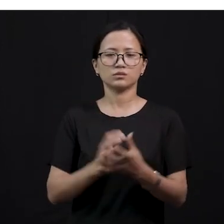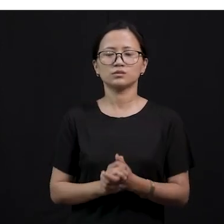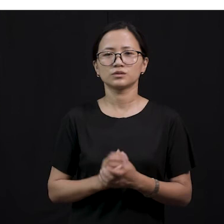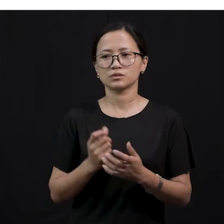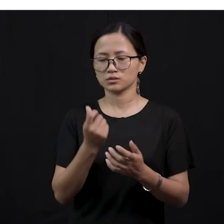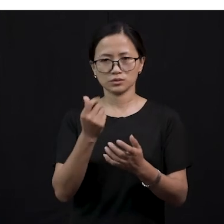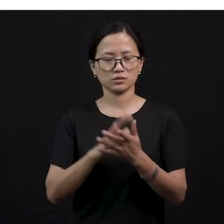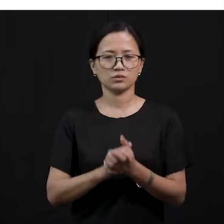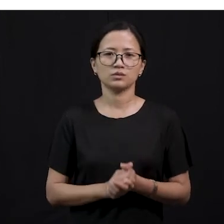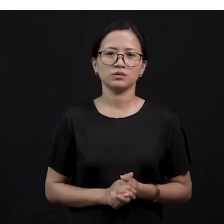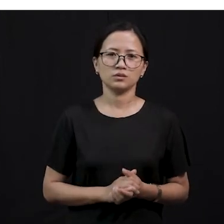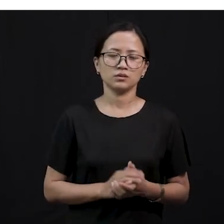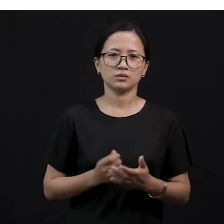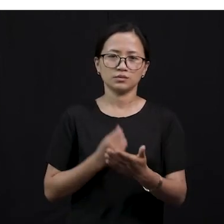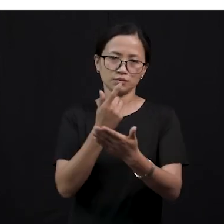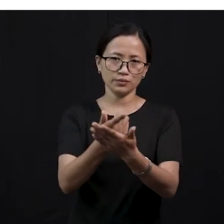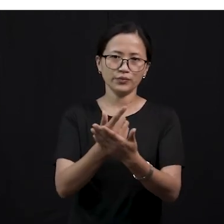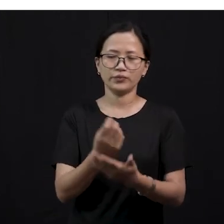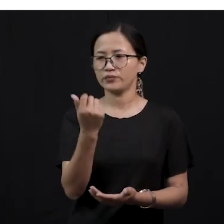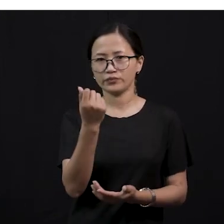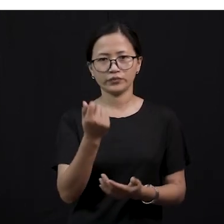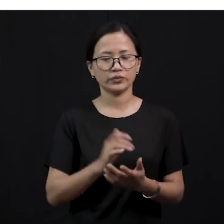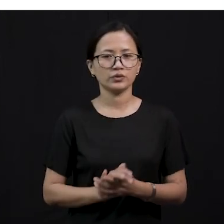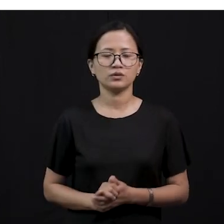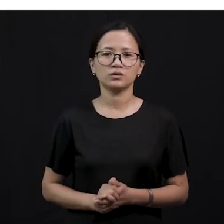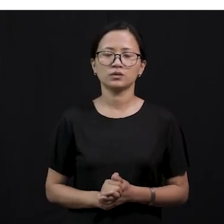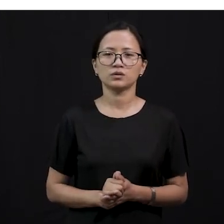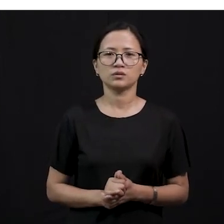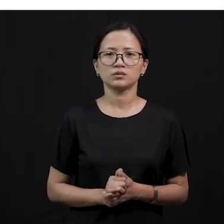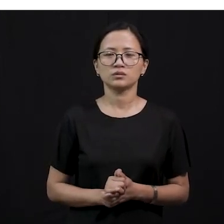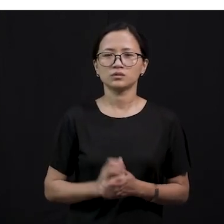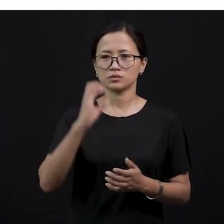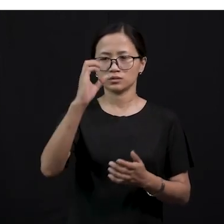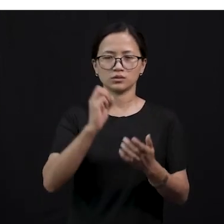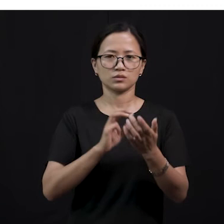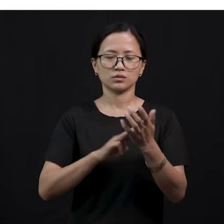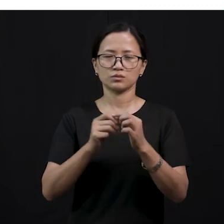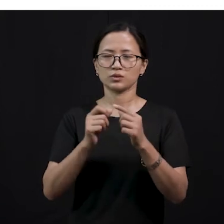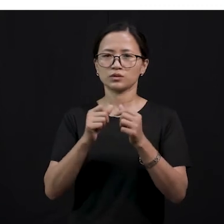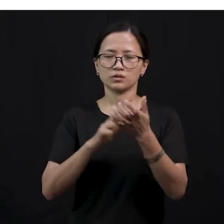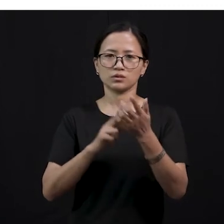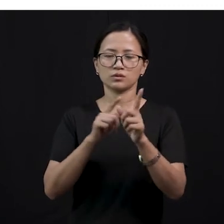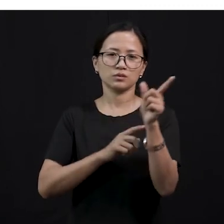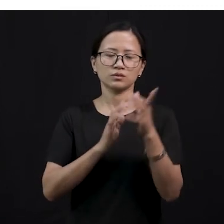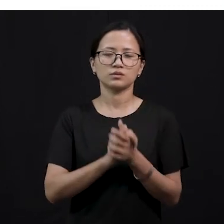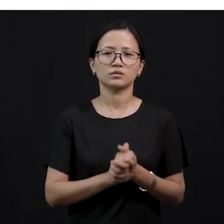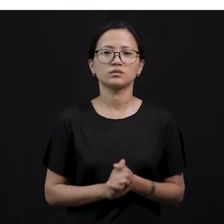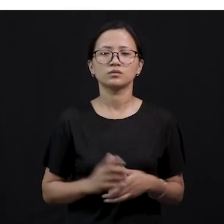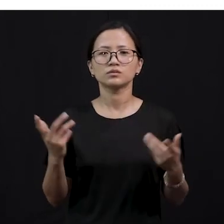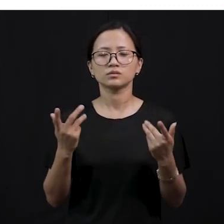and consume. So I'm paying that money to the company of Coca-Cola. So that is what